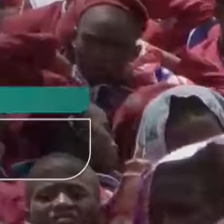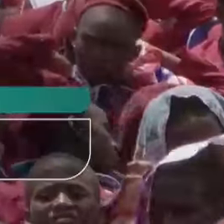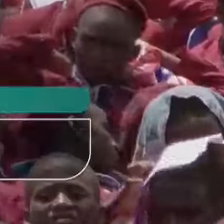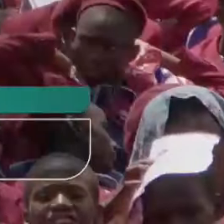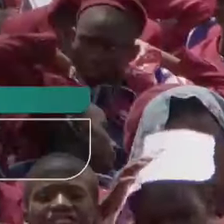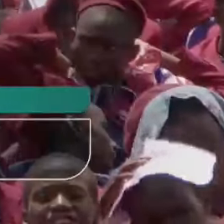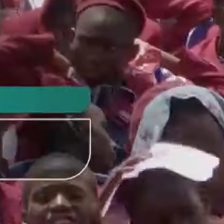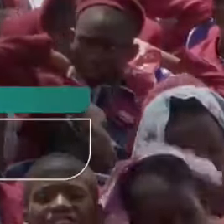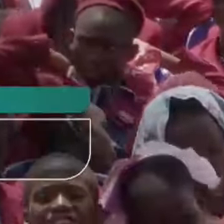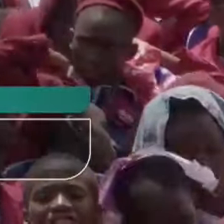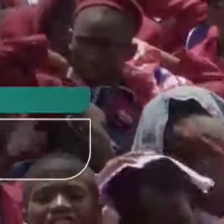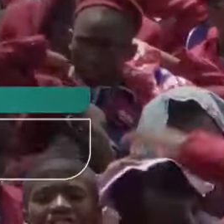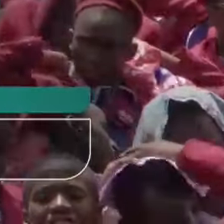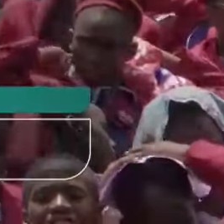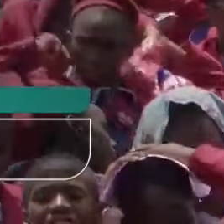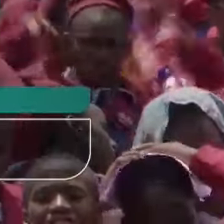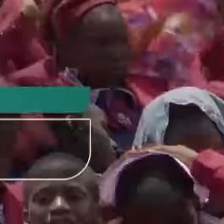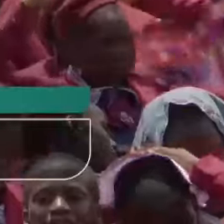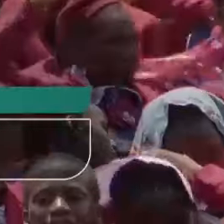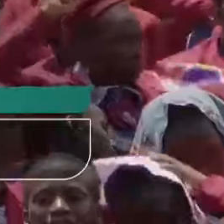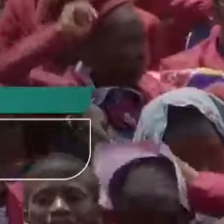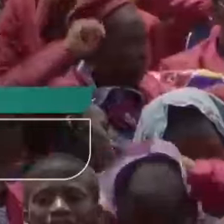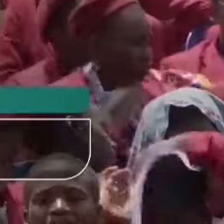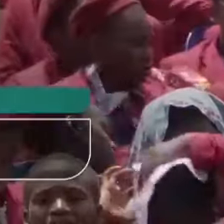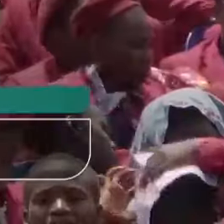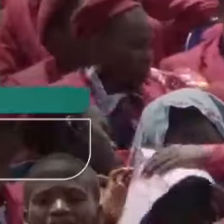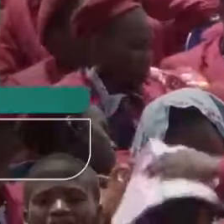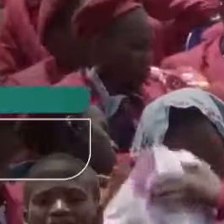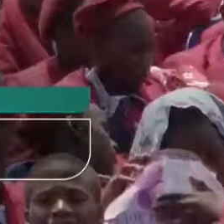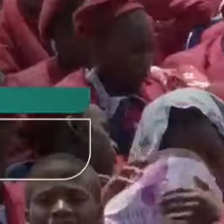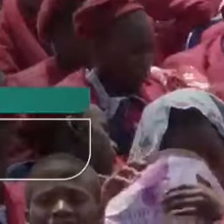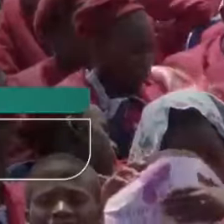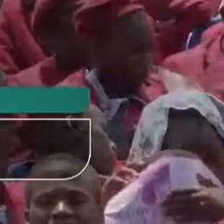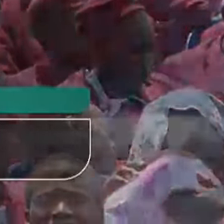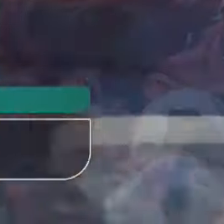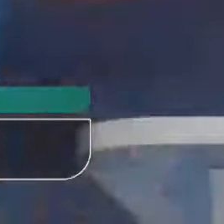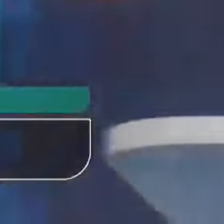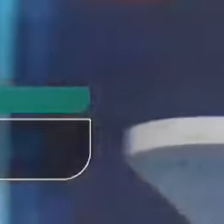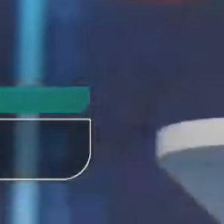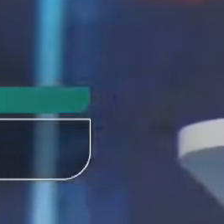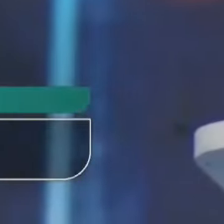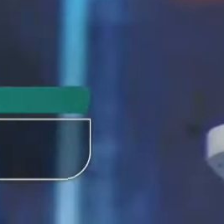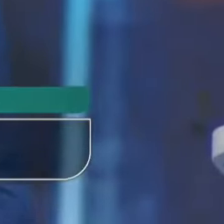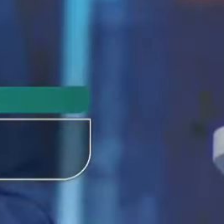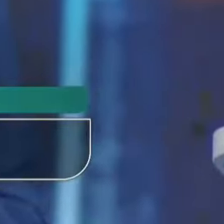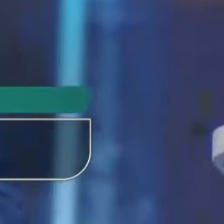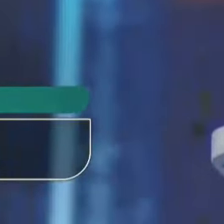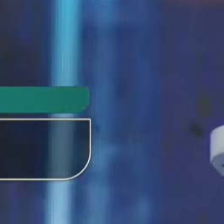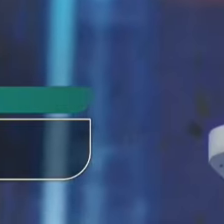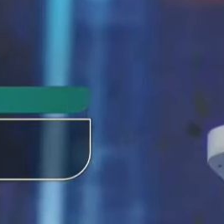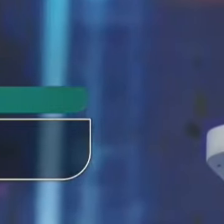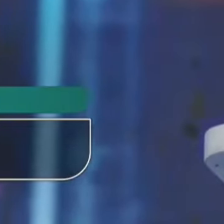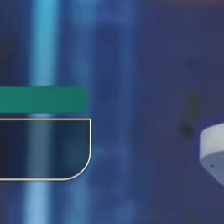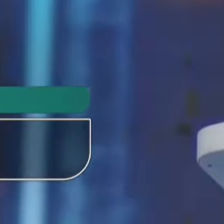the master to glory. Walking with the master to glory. We're looking